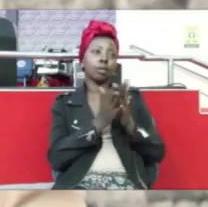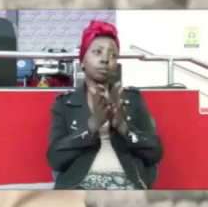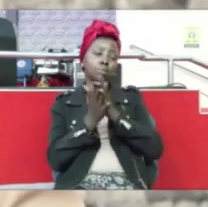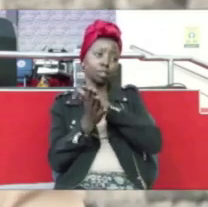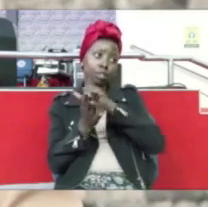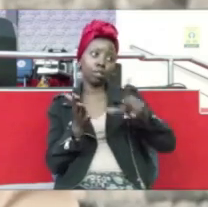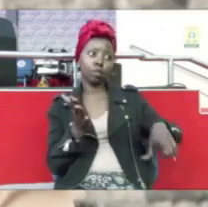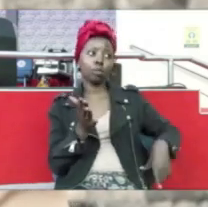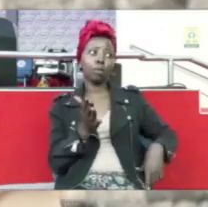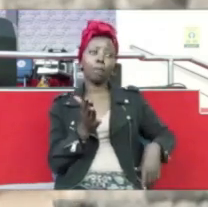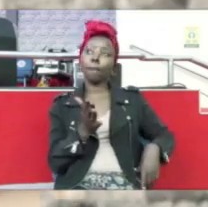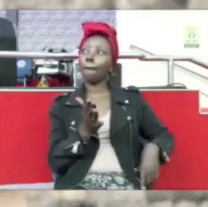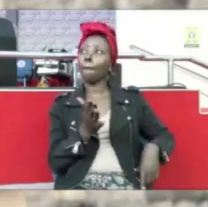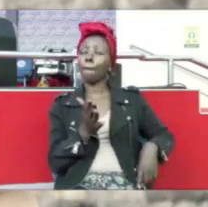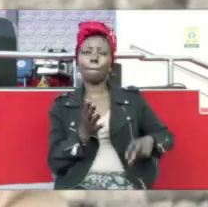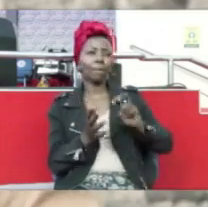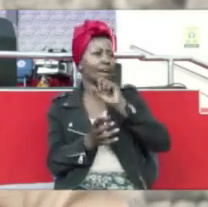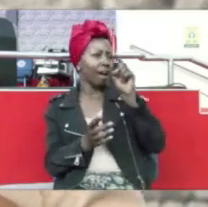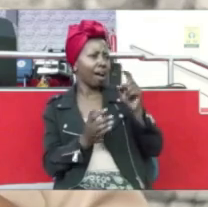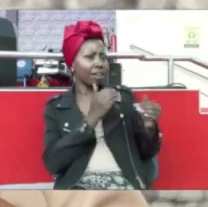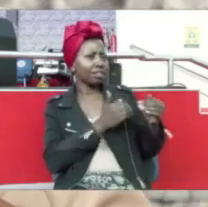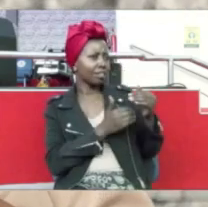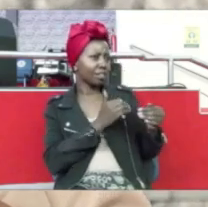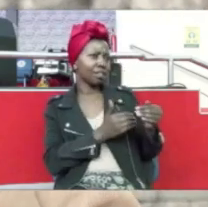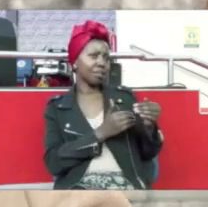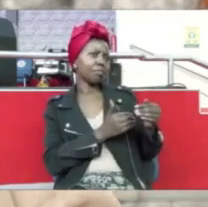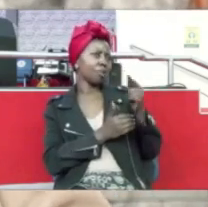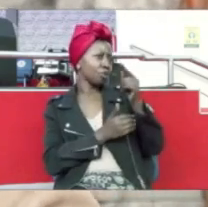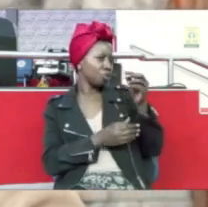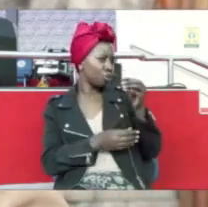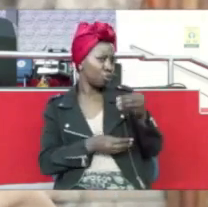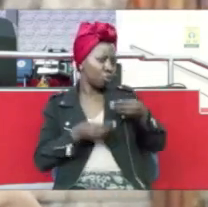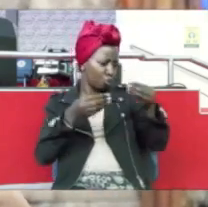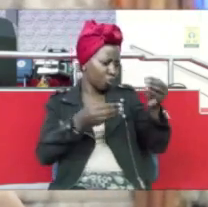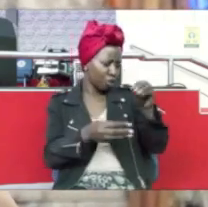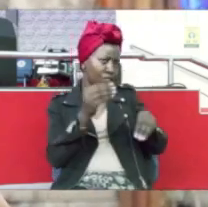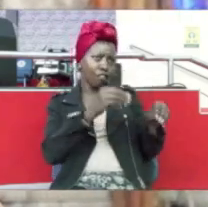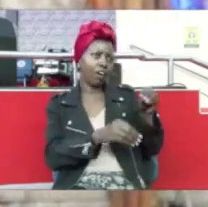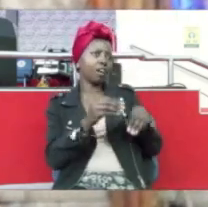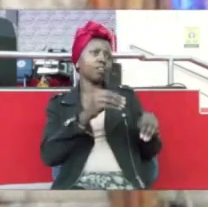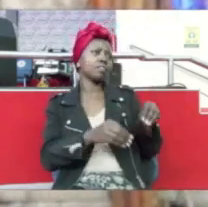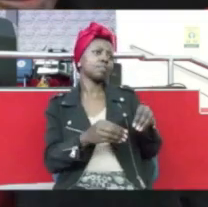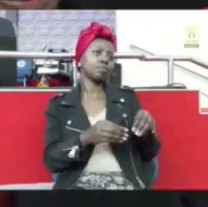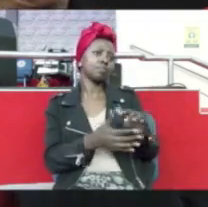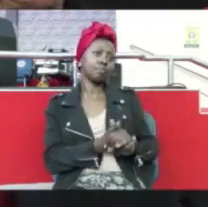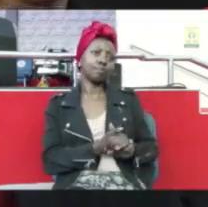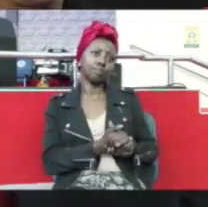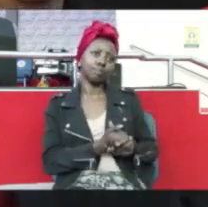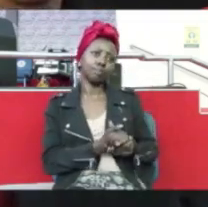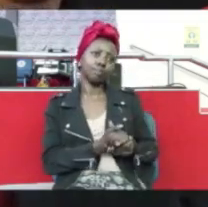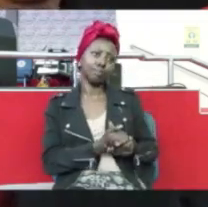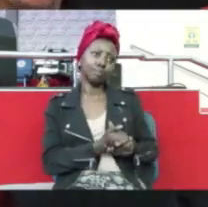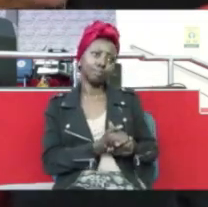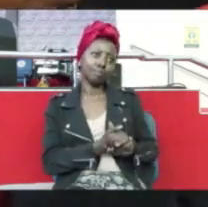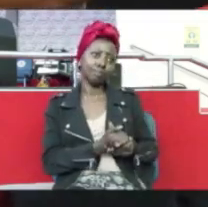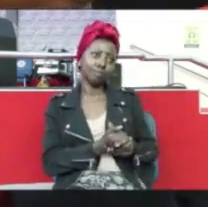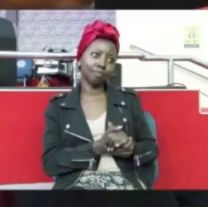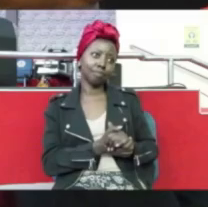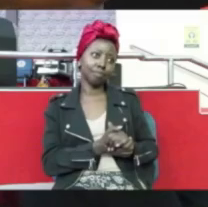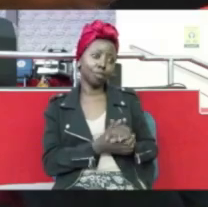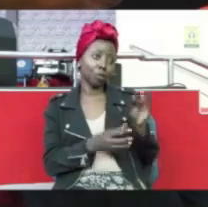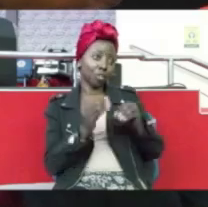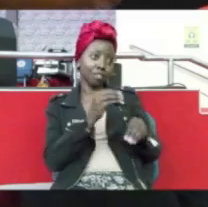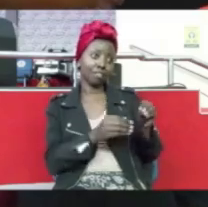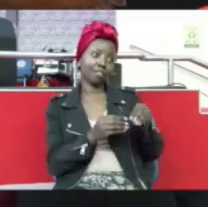asifiwe. Uliza jirani yako, do you give offerings? Ask your neighbor, unatoa matoleo